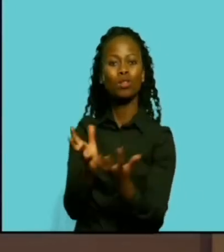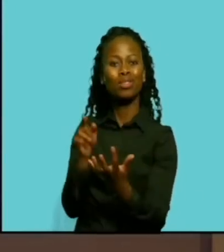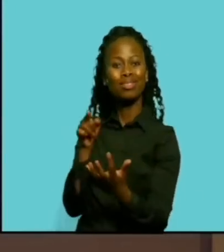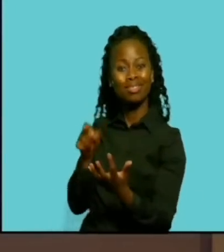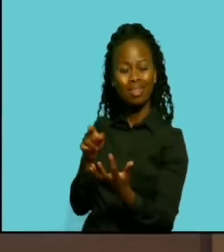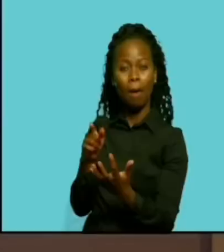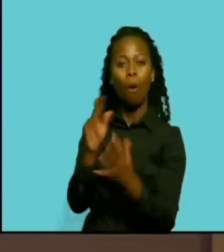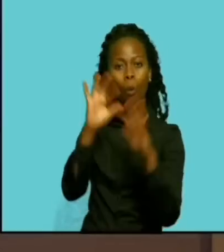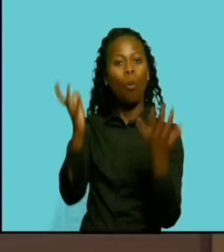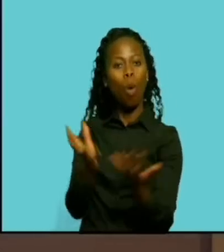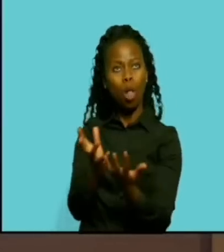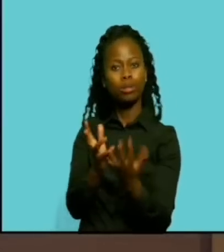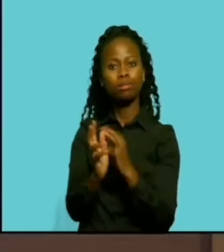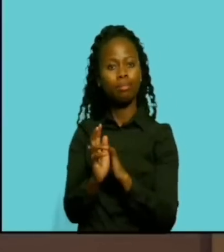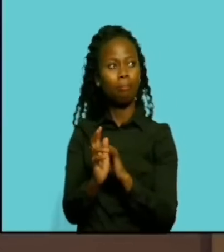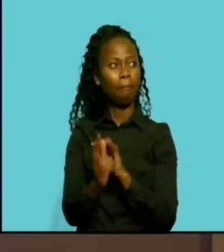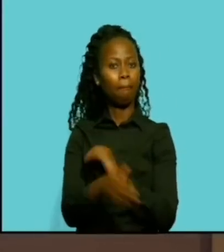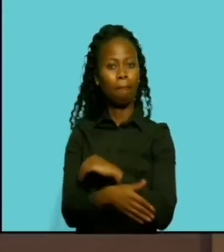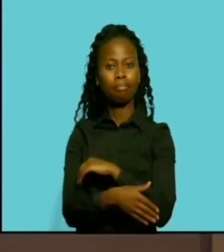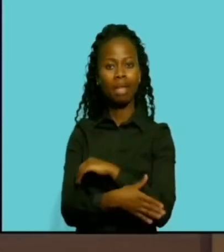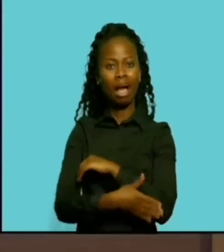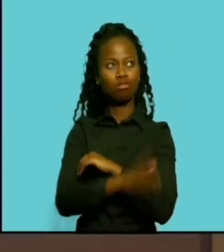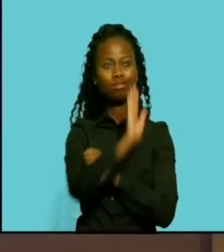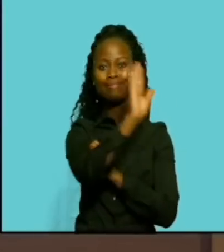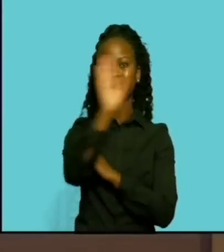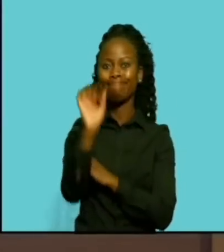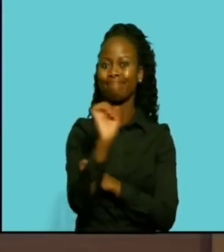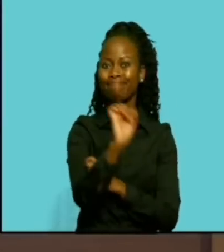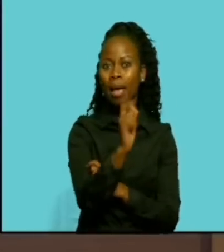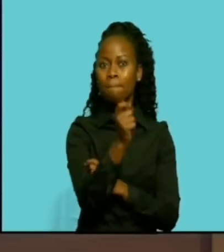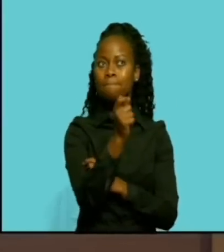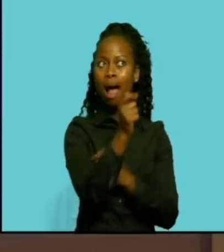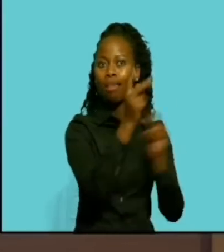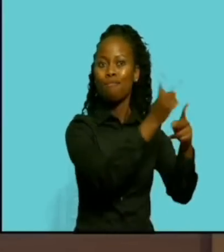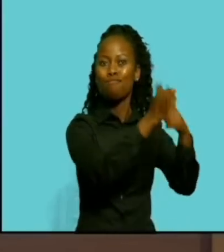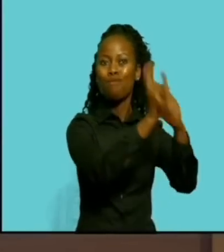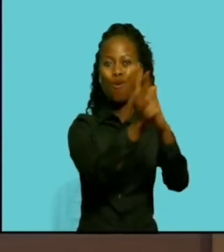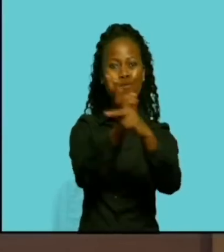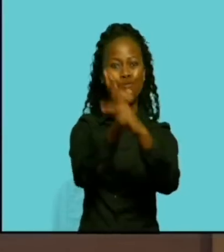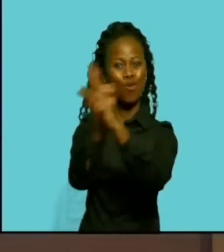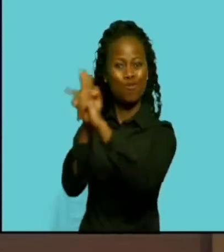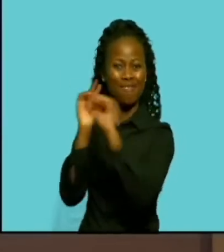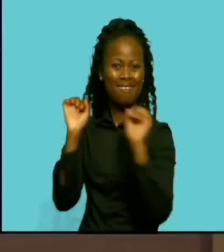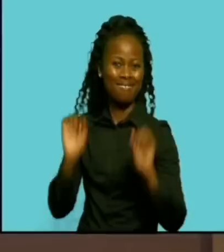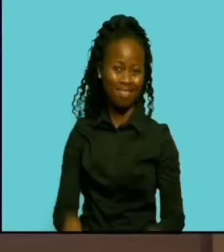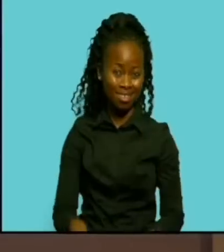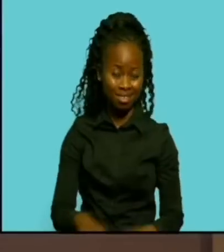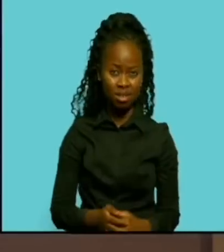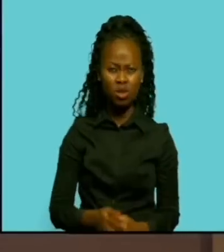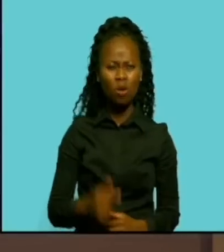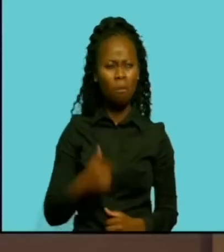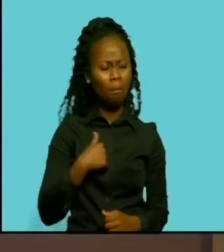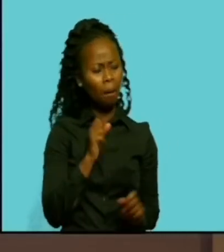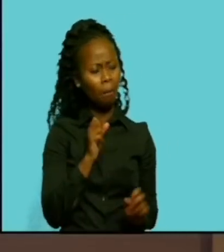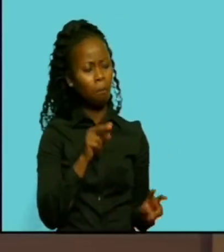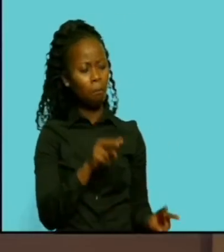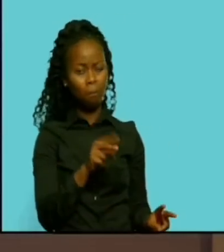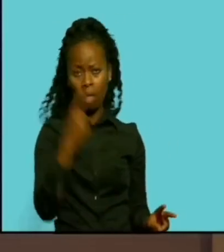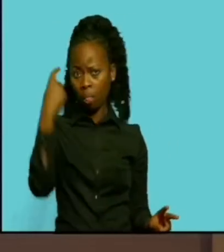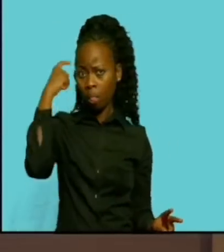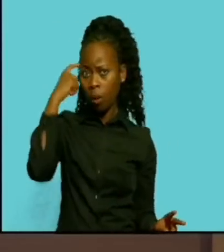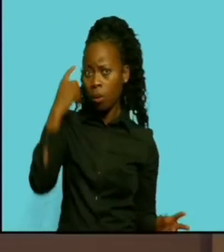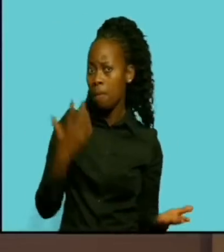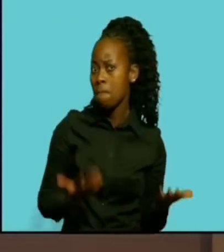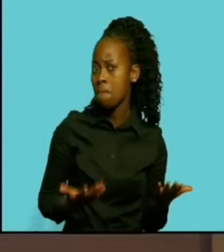rent differently. And so we felt that it is time for us to have a reform of the